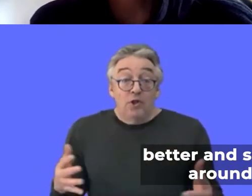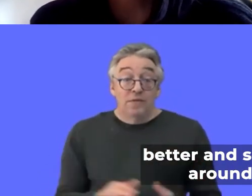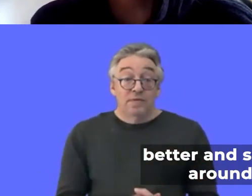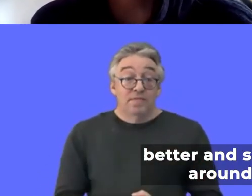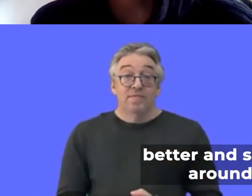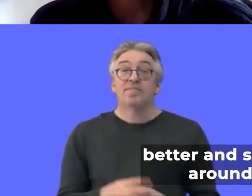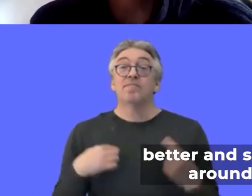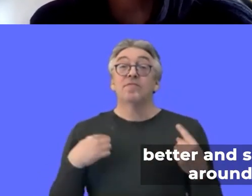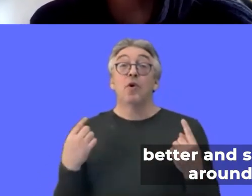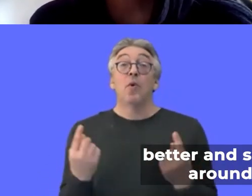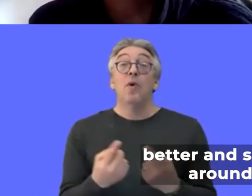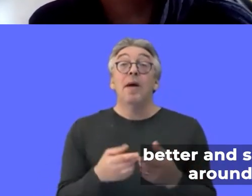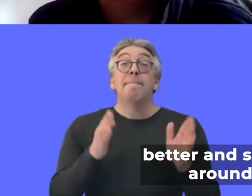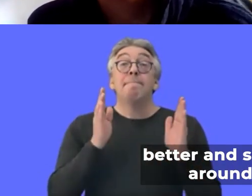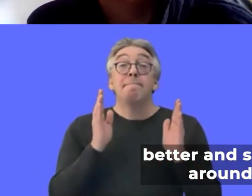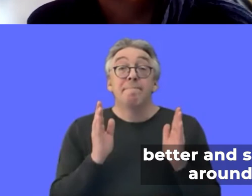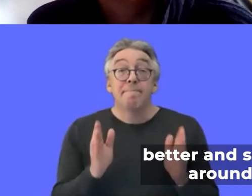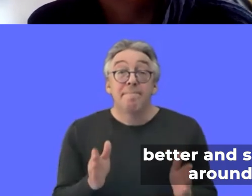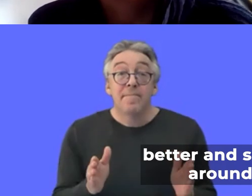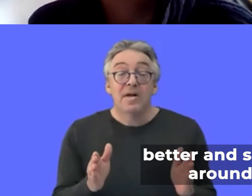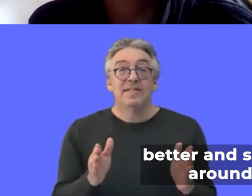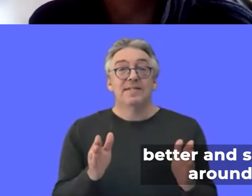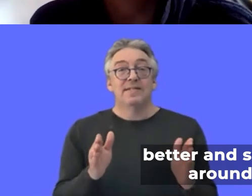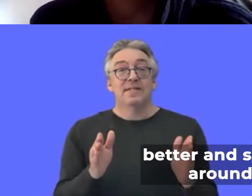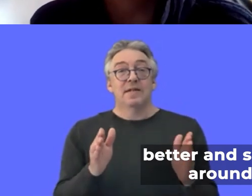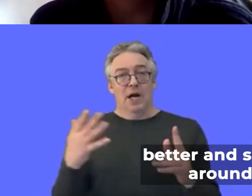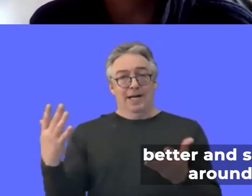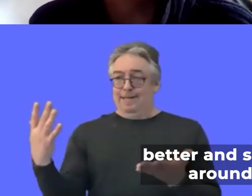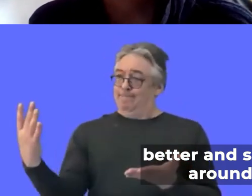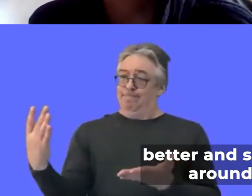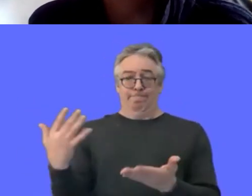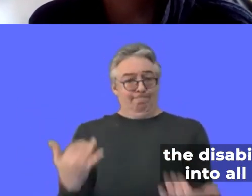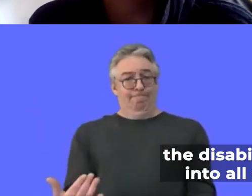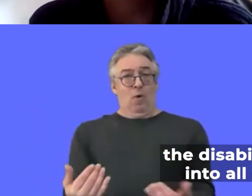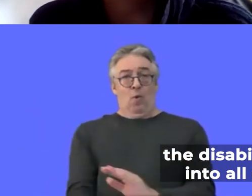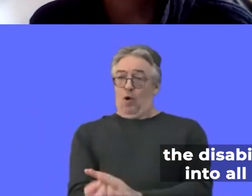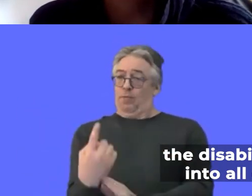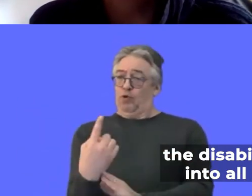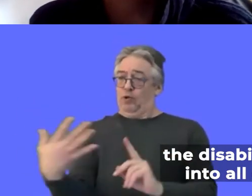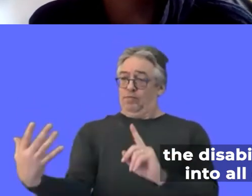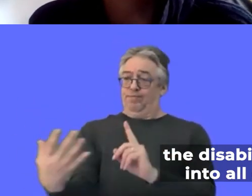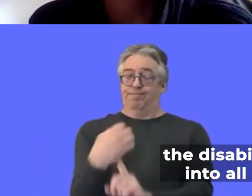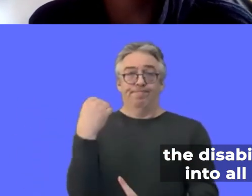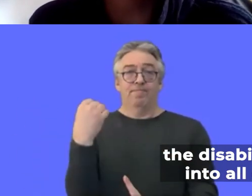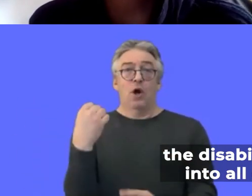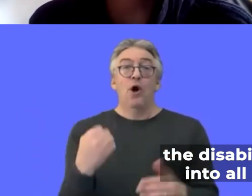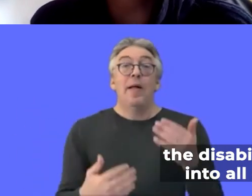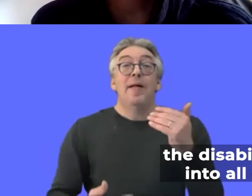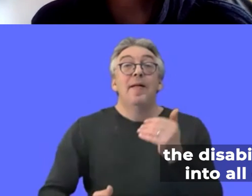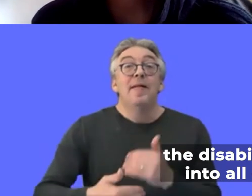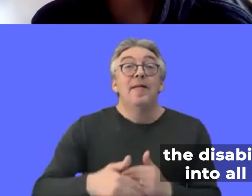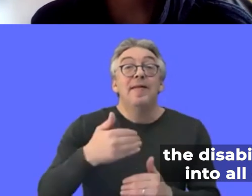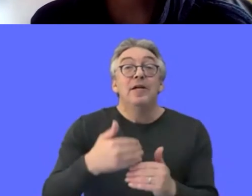better and seize the moment around integrating the disability messaging